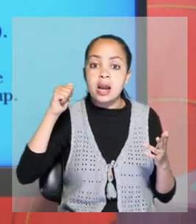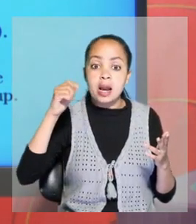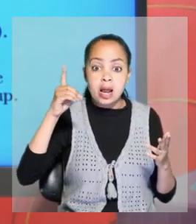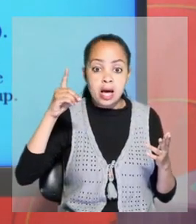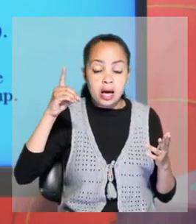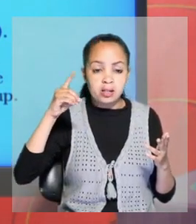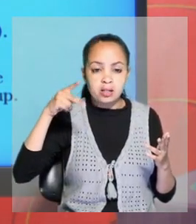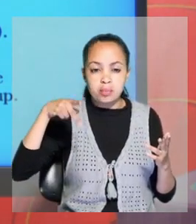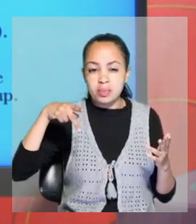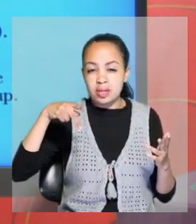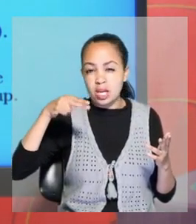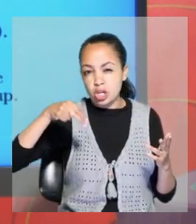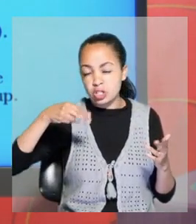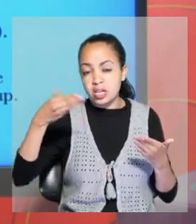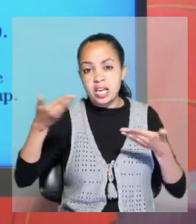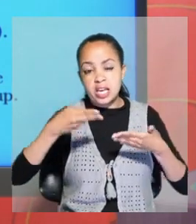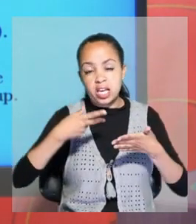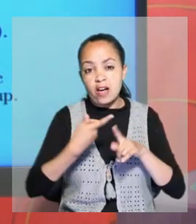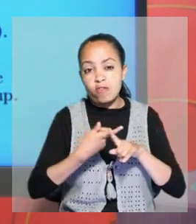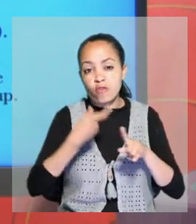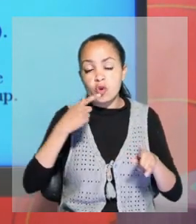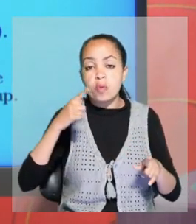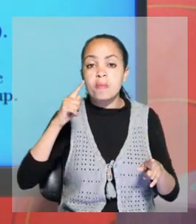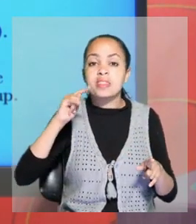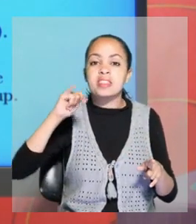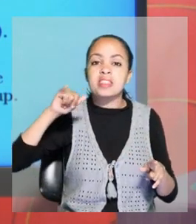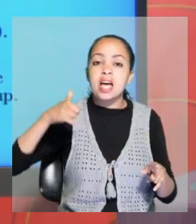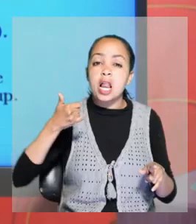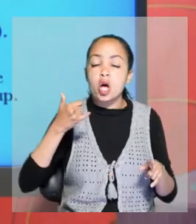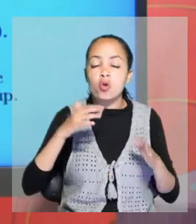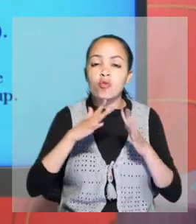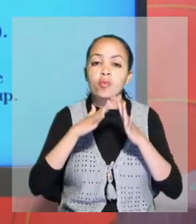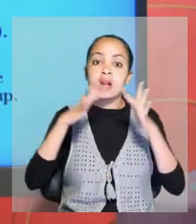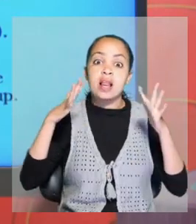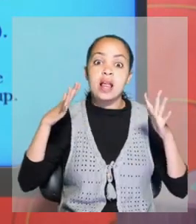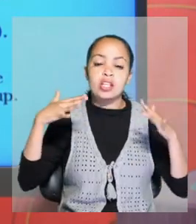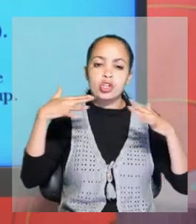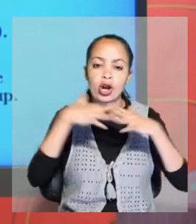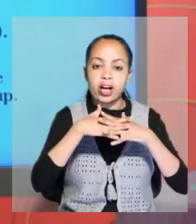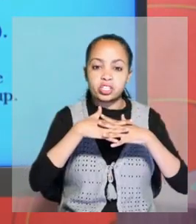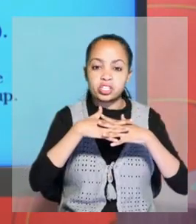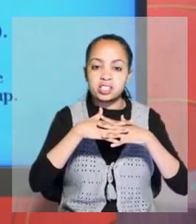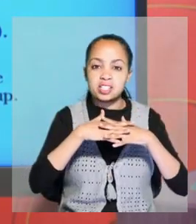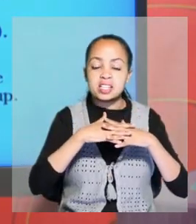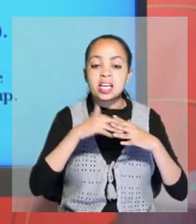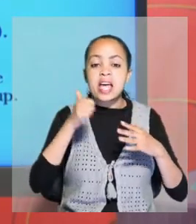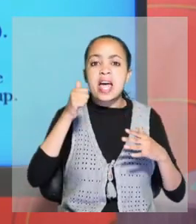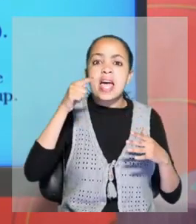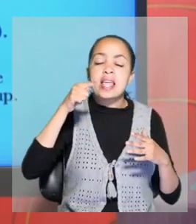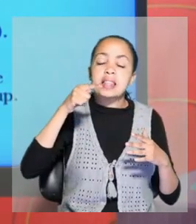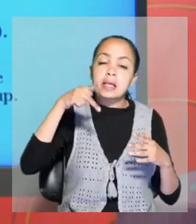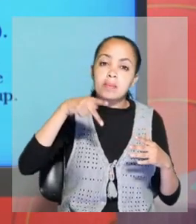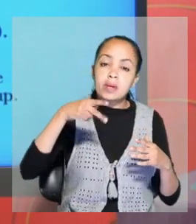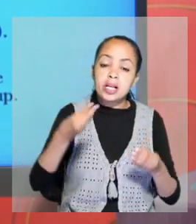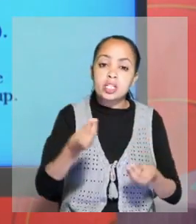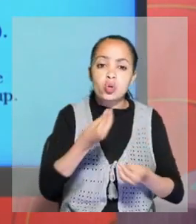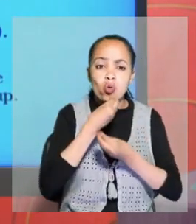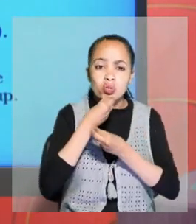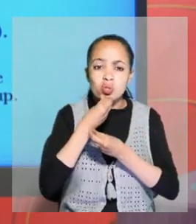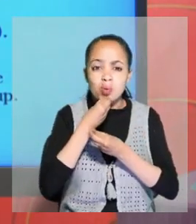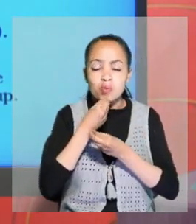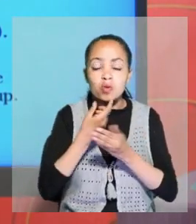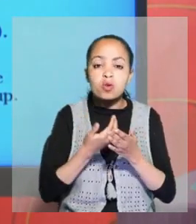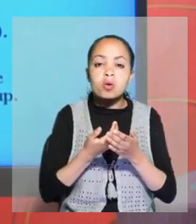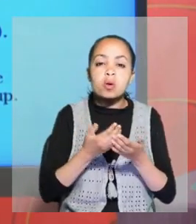NADPH molecule that came from thylakoid membrane of light reaction, where ATP is consumed that